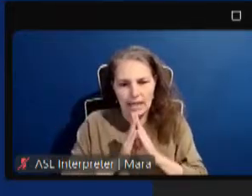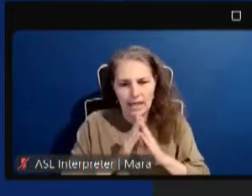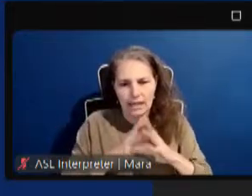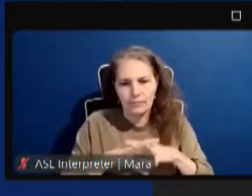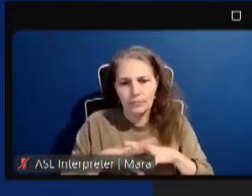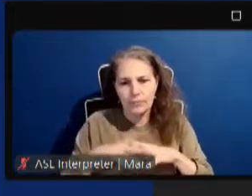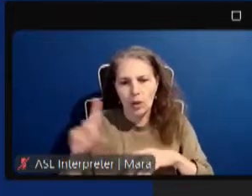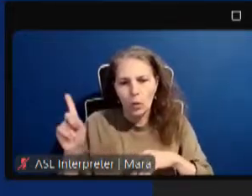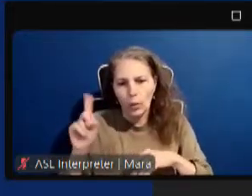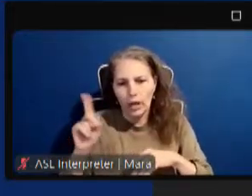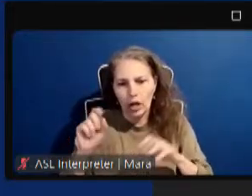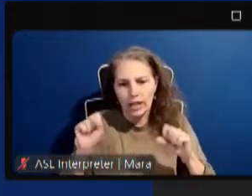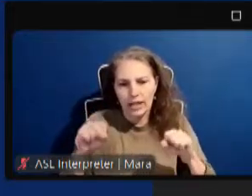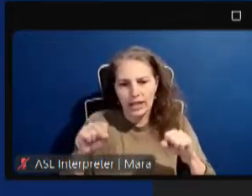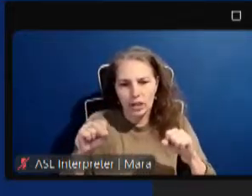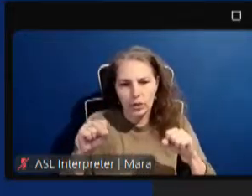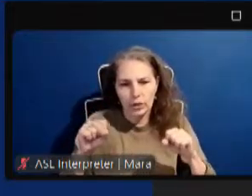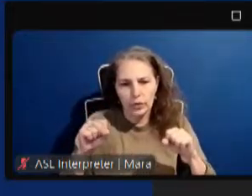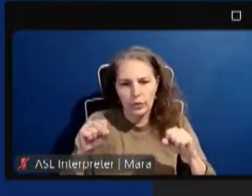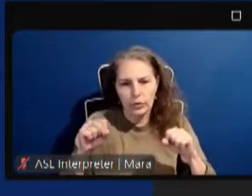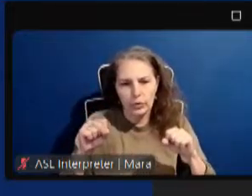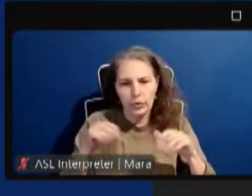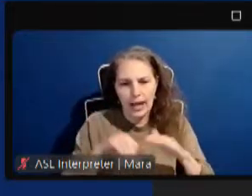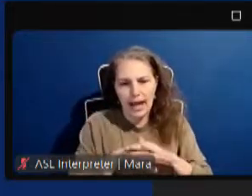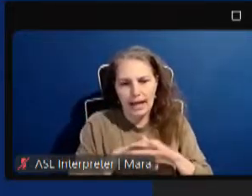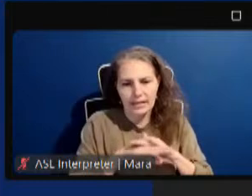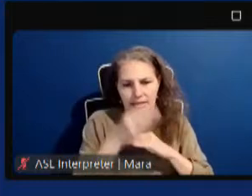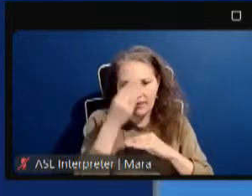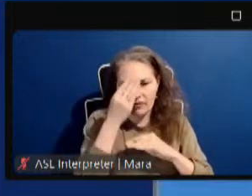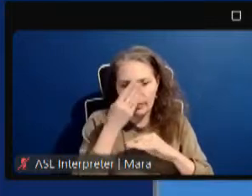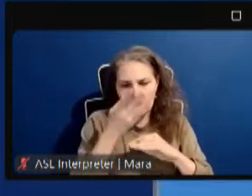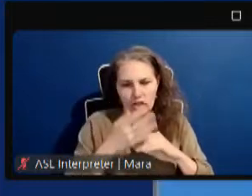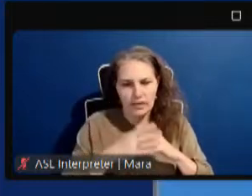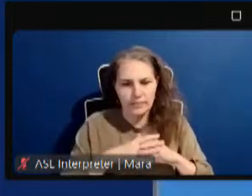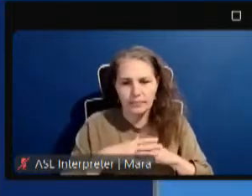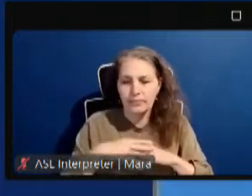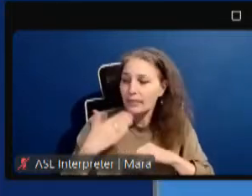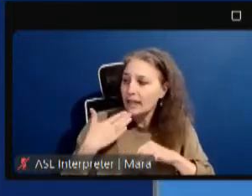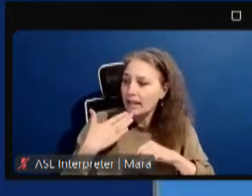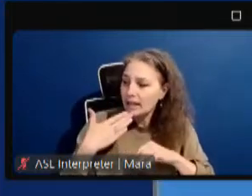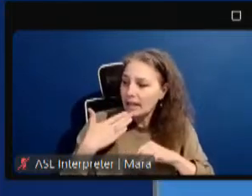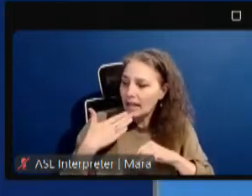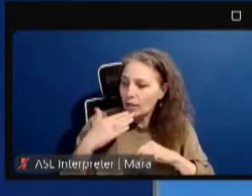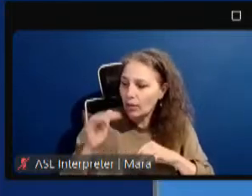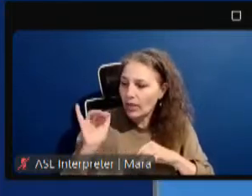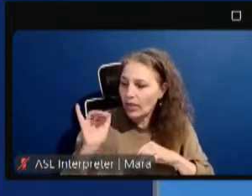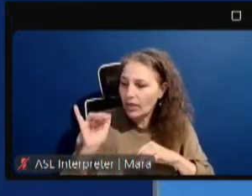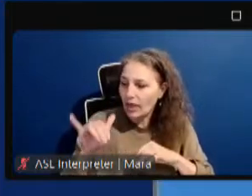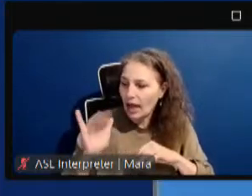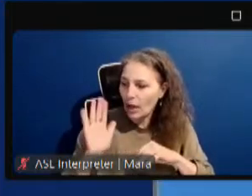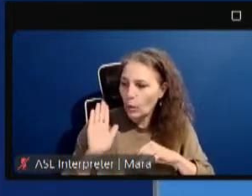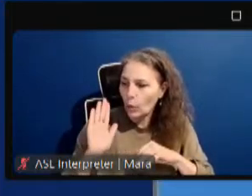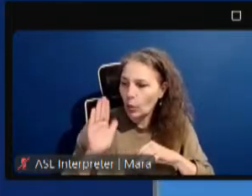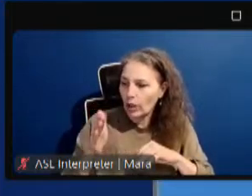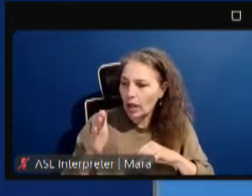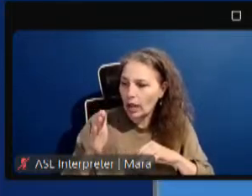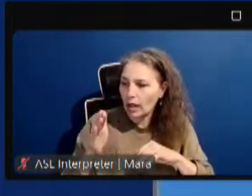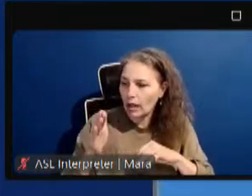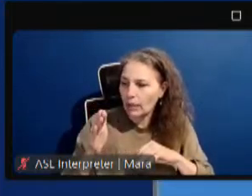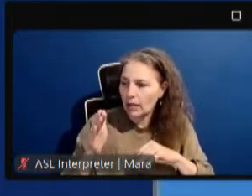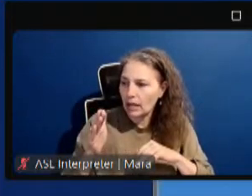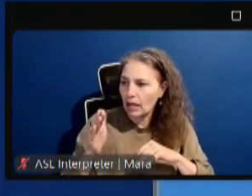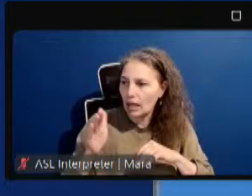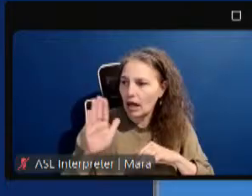access information on how to join the town hall? Yes, thank you so much. It's going to be on,